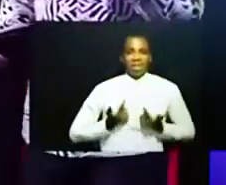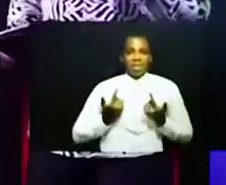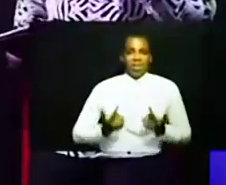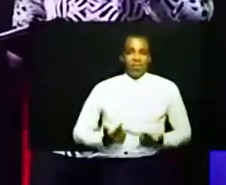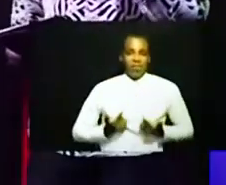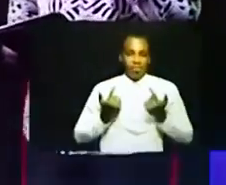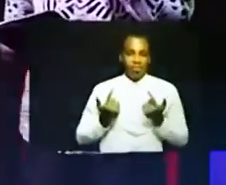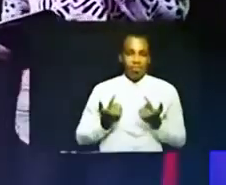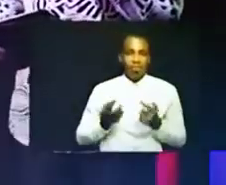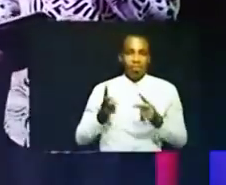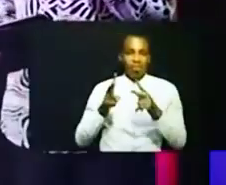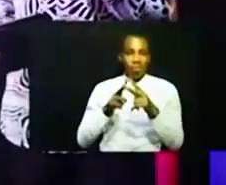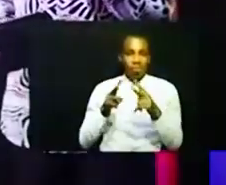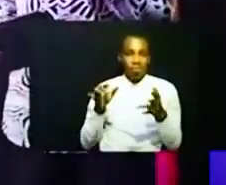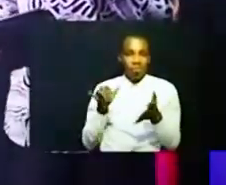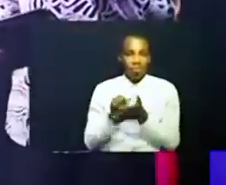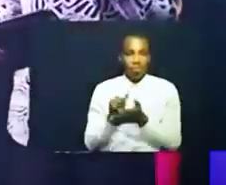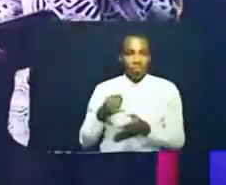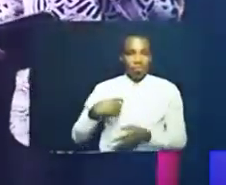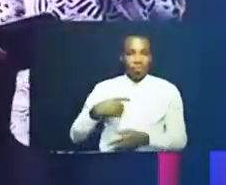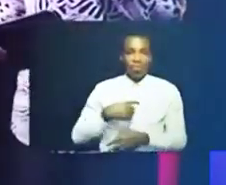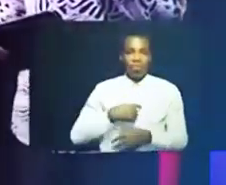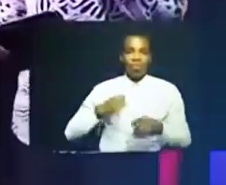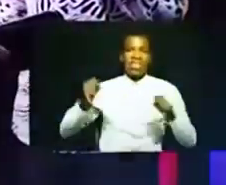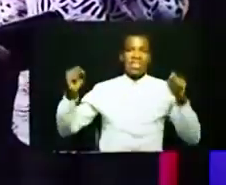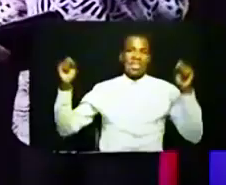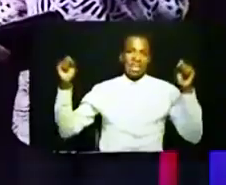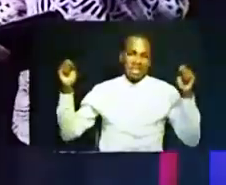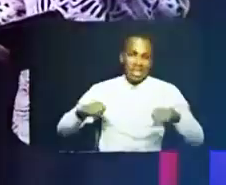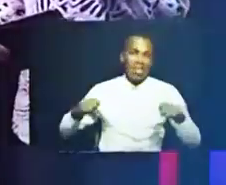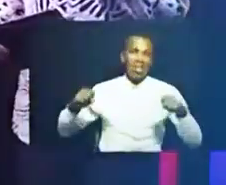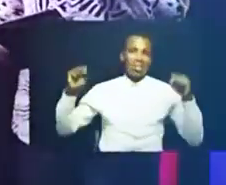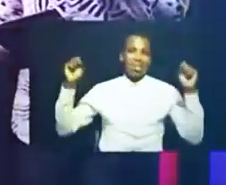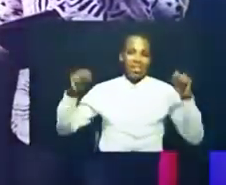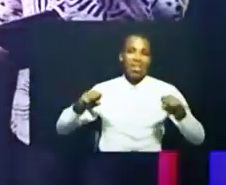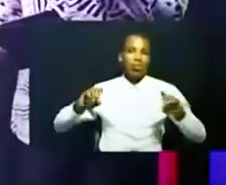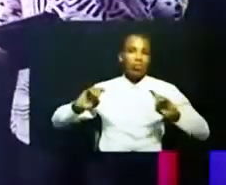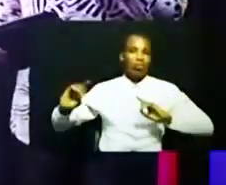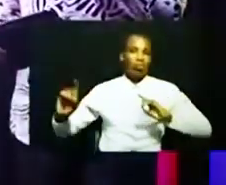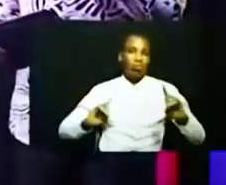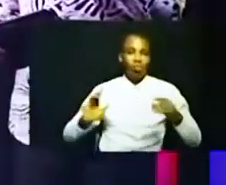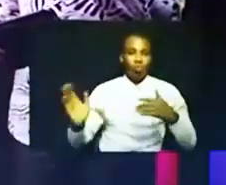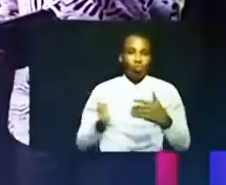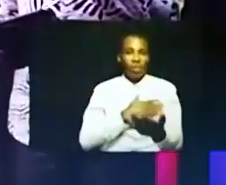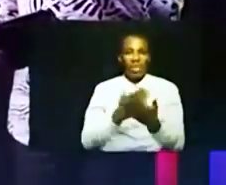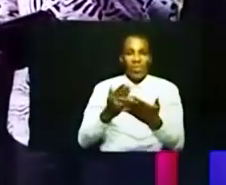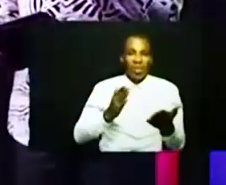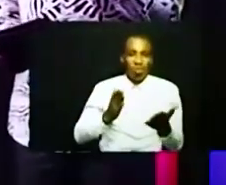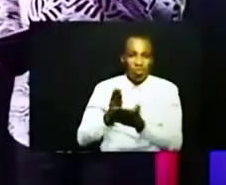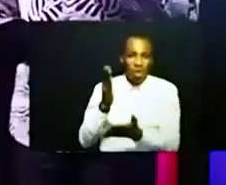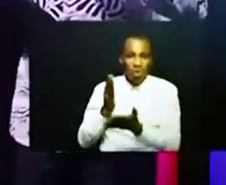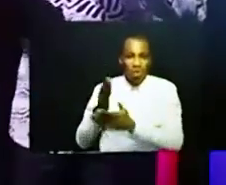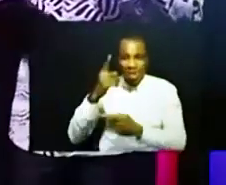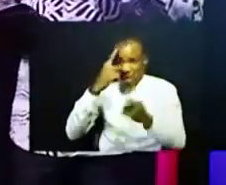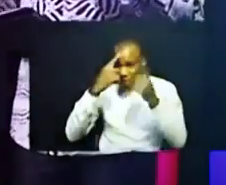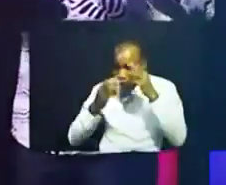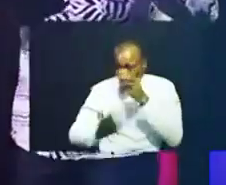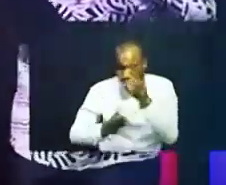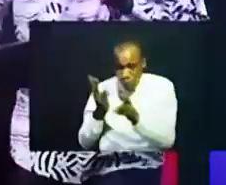to be able to stand and do what is right in this perverse generation. Now,